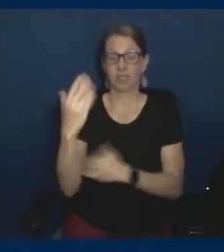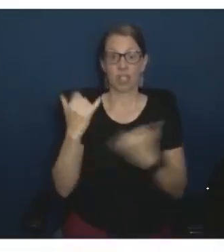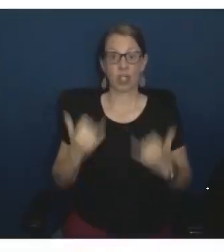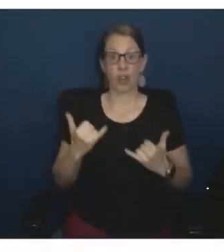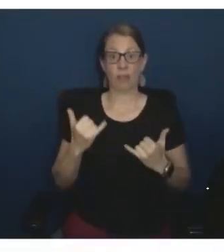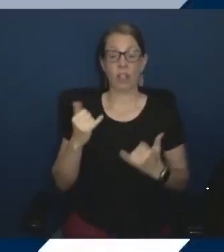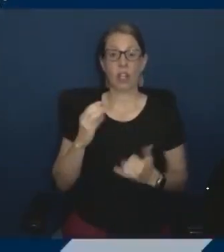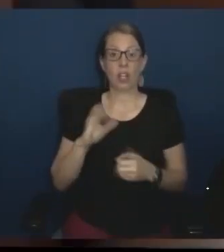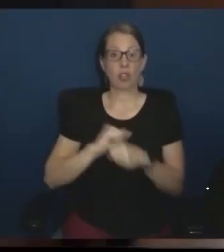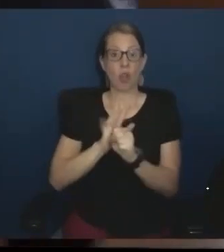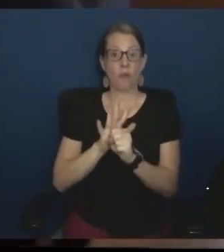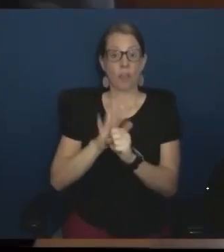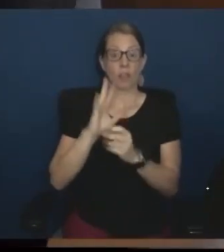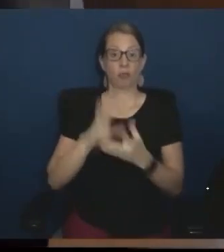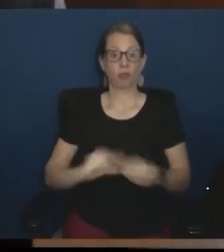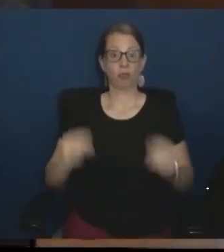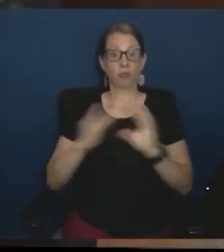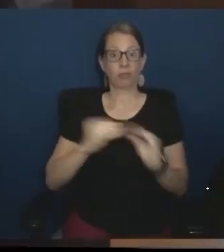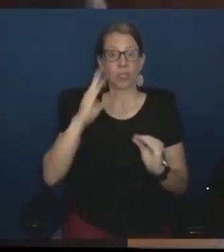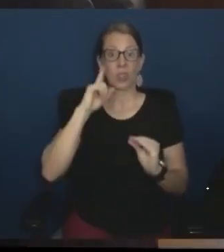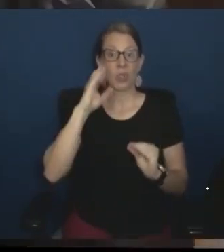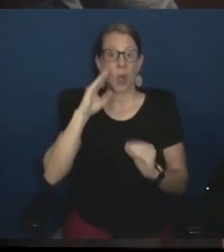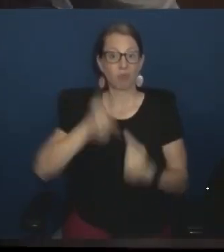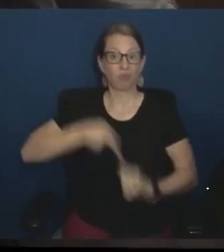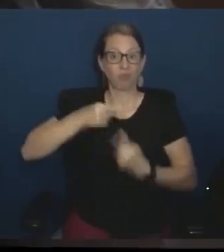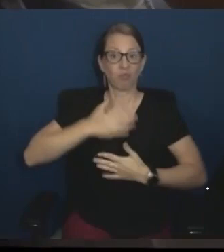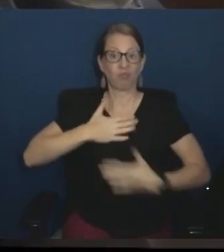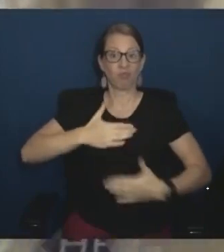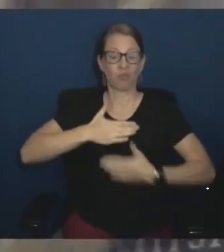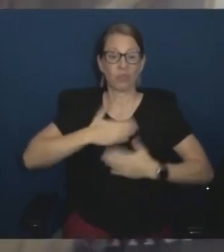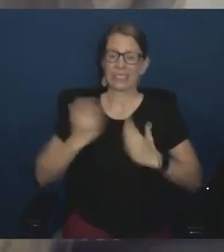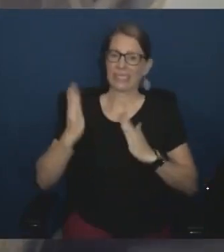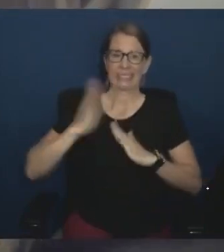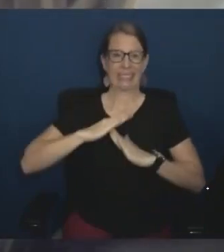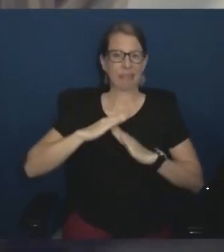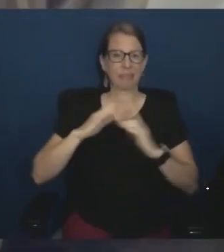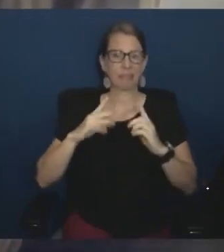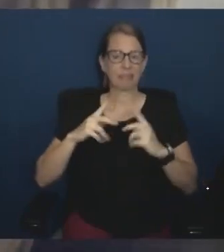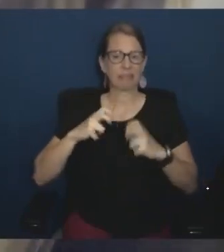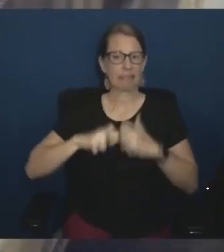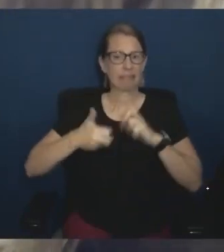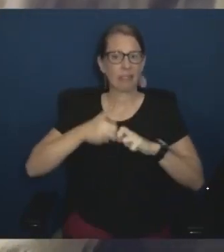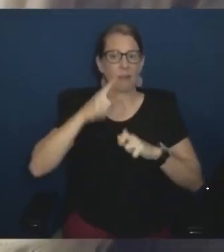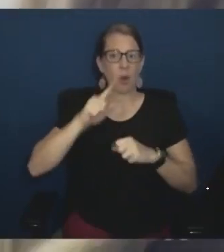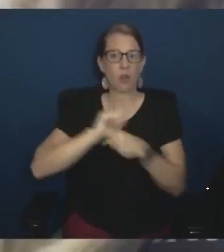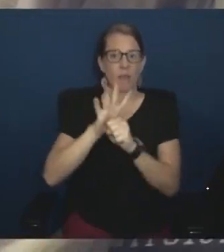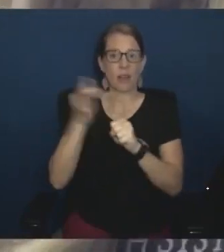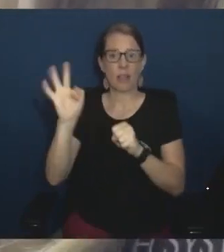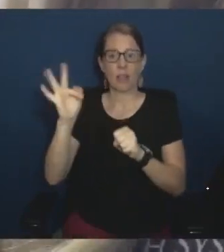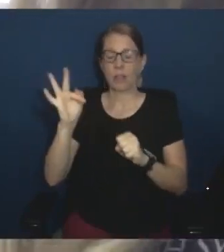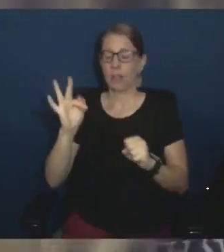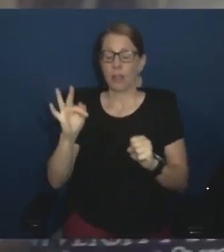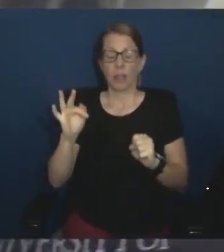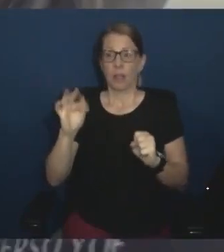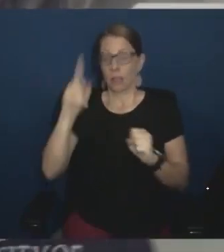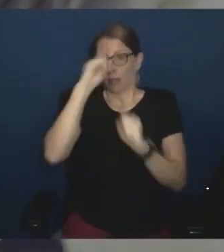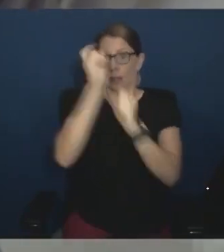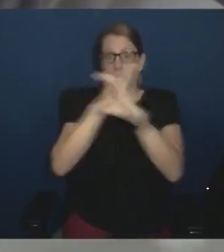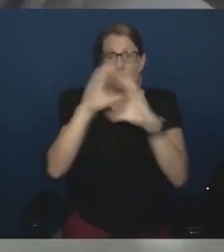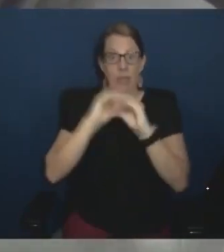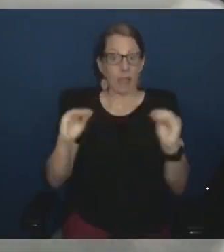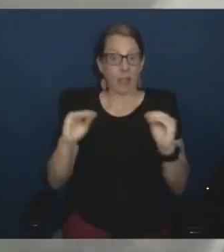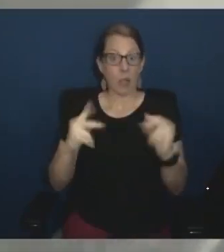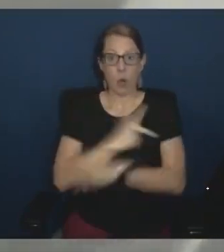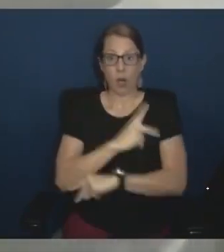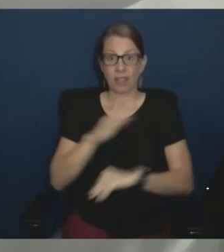know that difficulty breathing is a major complication of COVID-19. I can imagine nothing worse than not being able to breathe. We